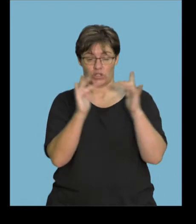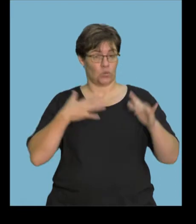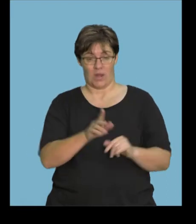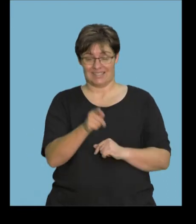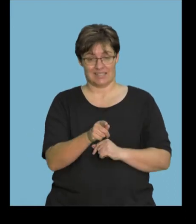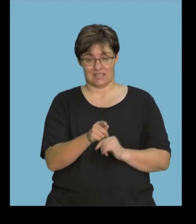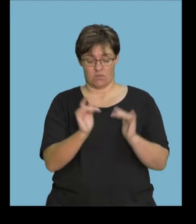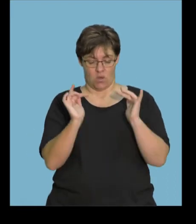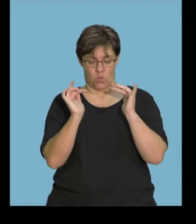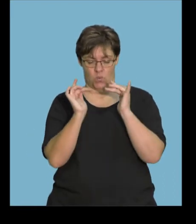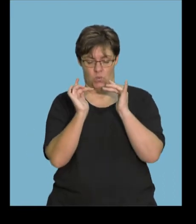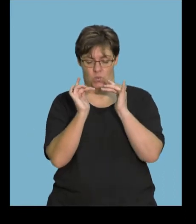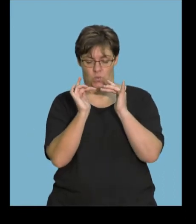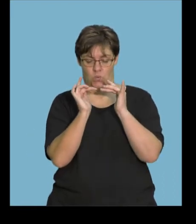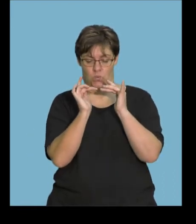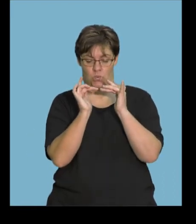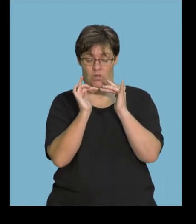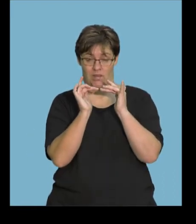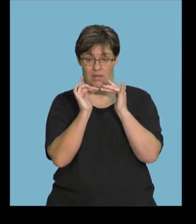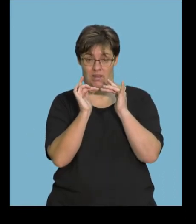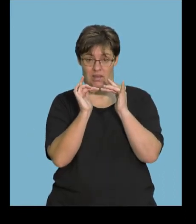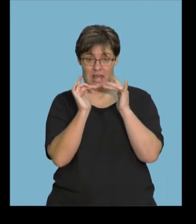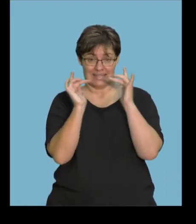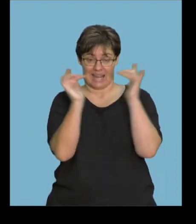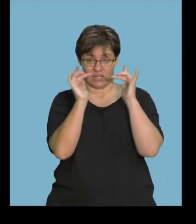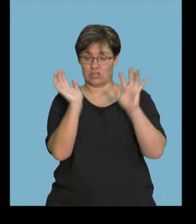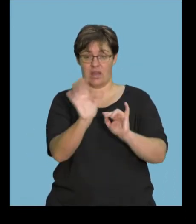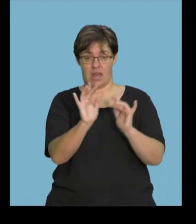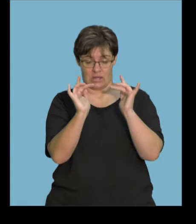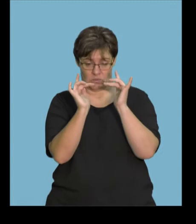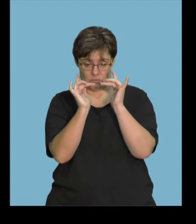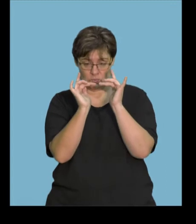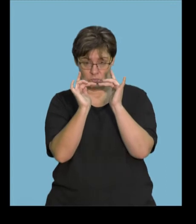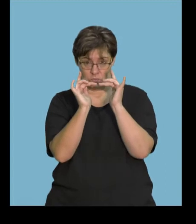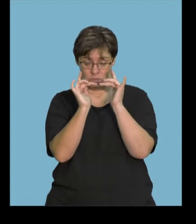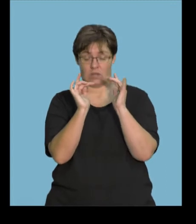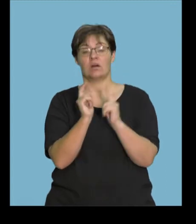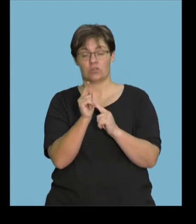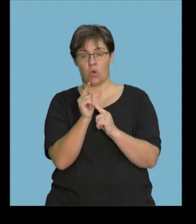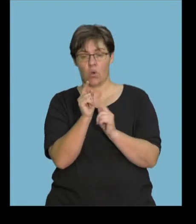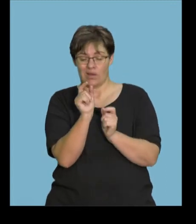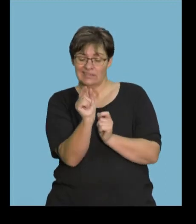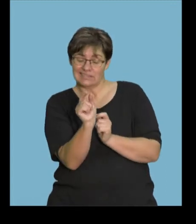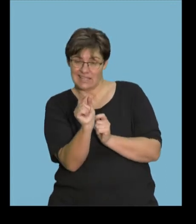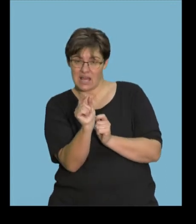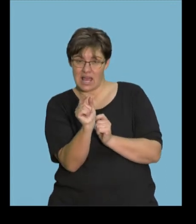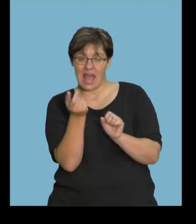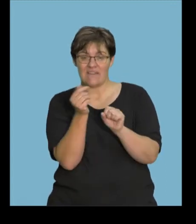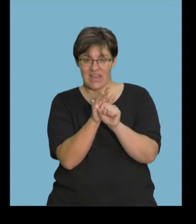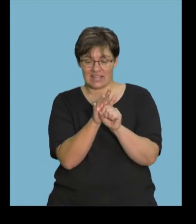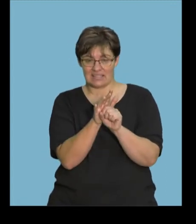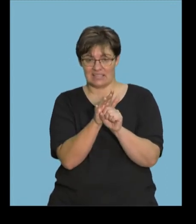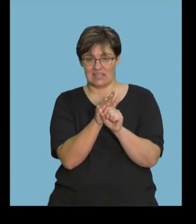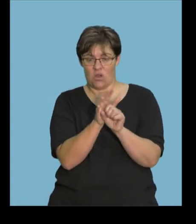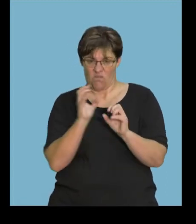into contact. We're just bringing them closer and closer without necessarily them coming into contact. So the distance between the magnets also affect